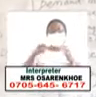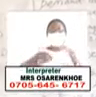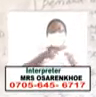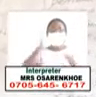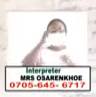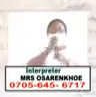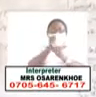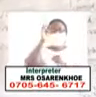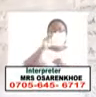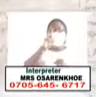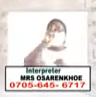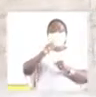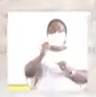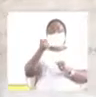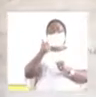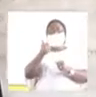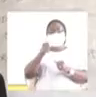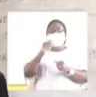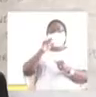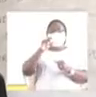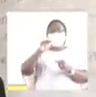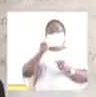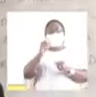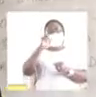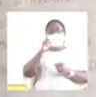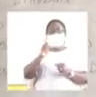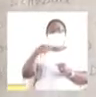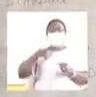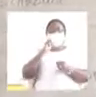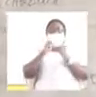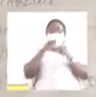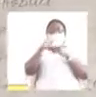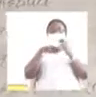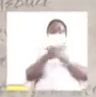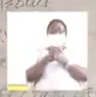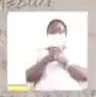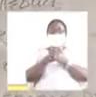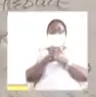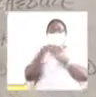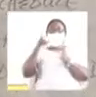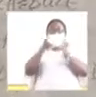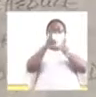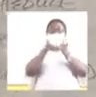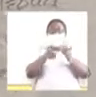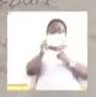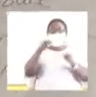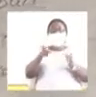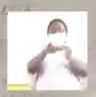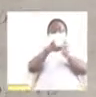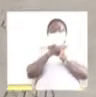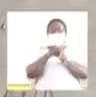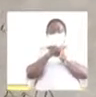we'll be taking them one after the other. We will talk about the definition of